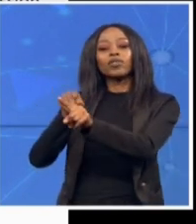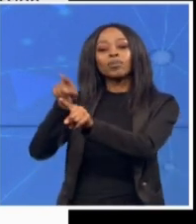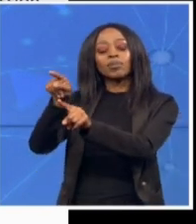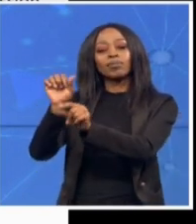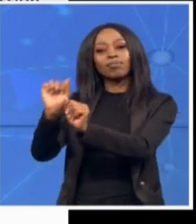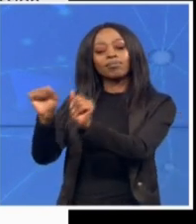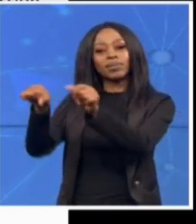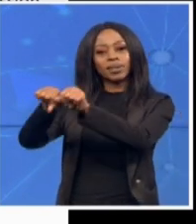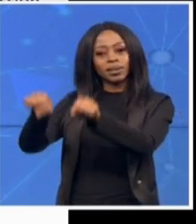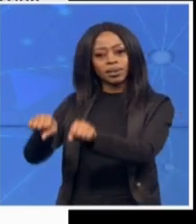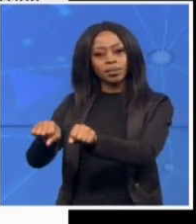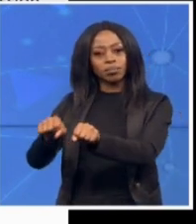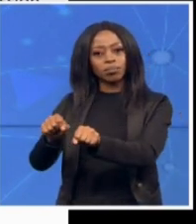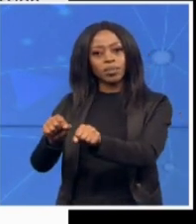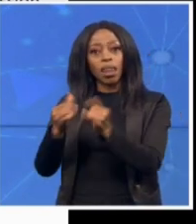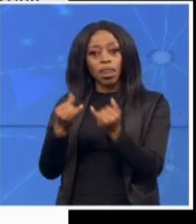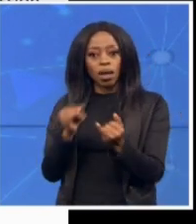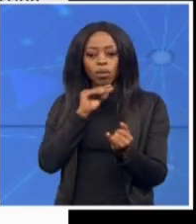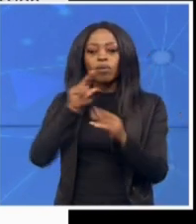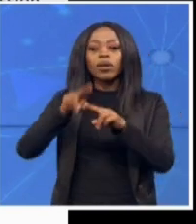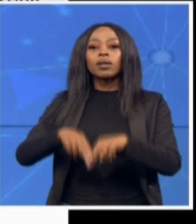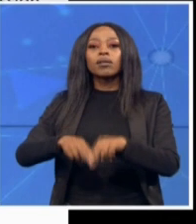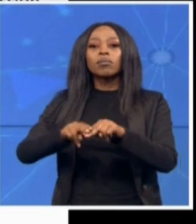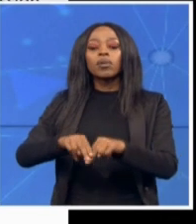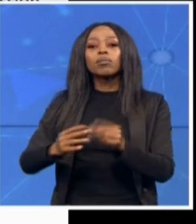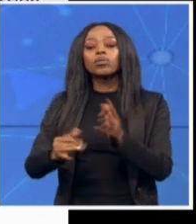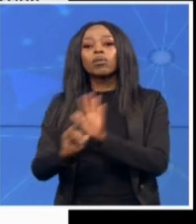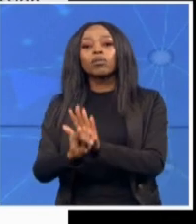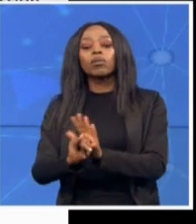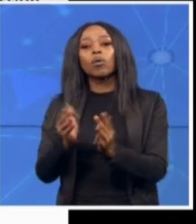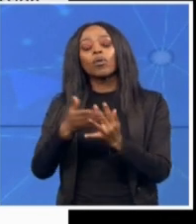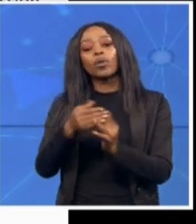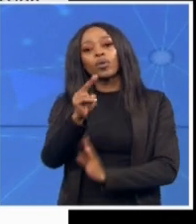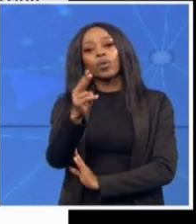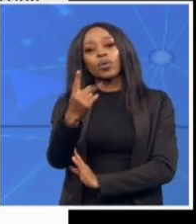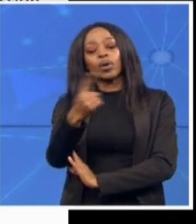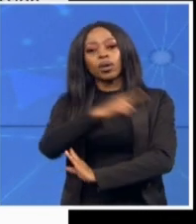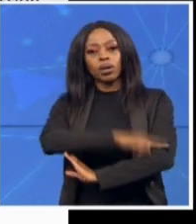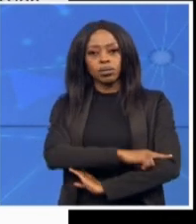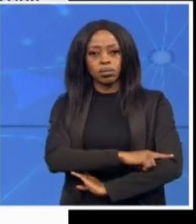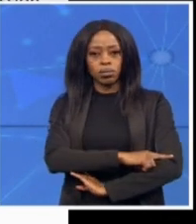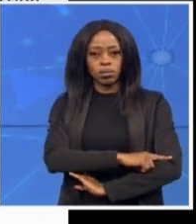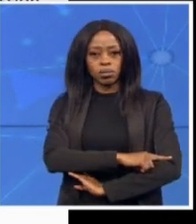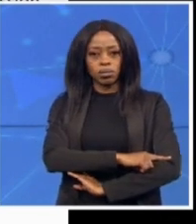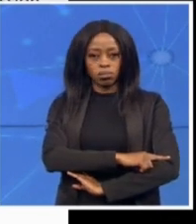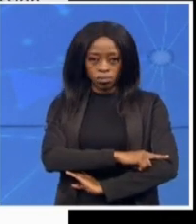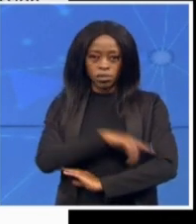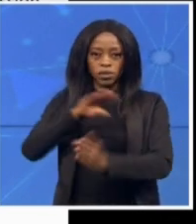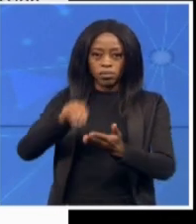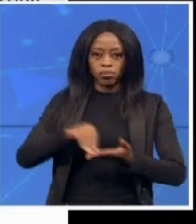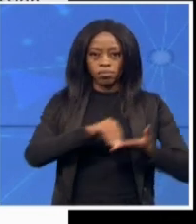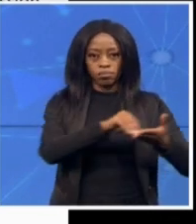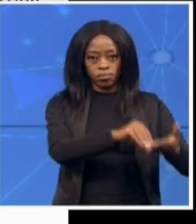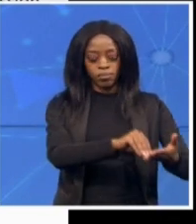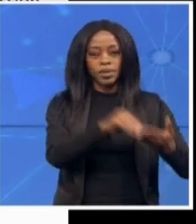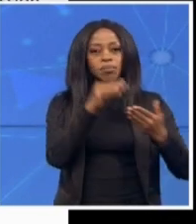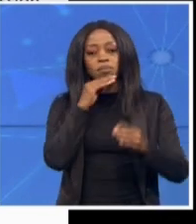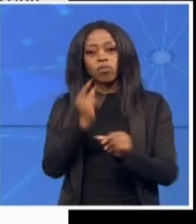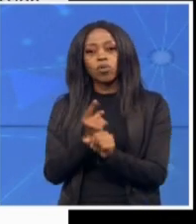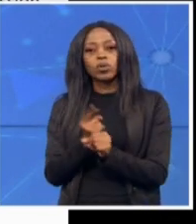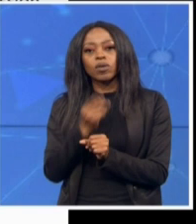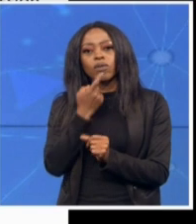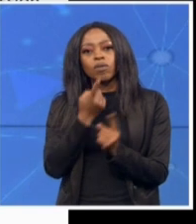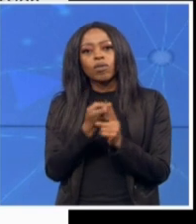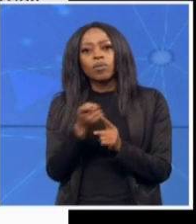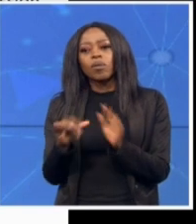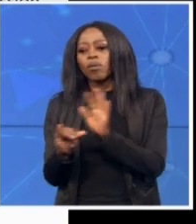diagnosis within 21 days of admission date. So also what you would have picked up, Minister Mbombo said, in the last wave, a